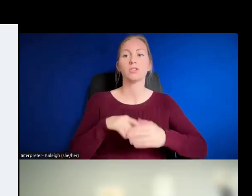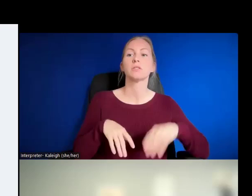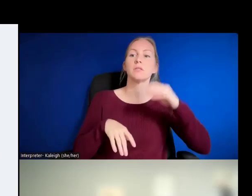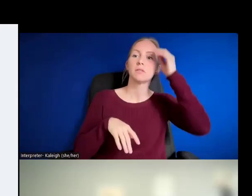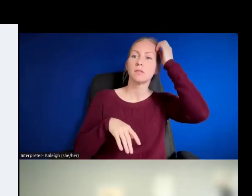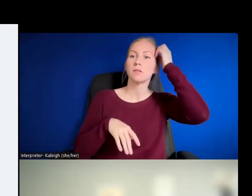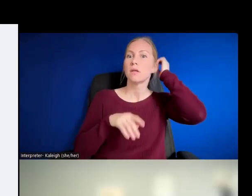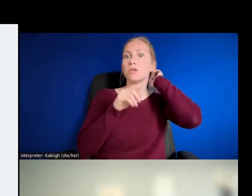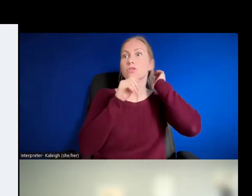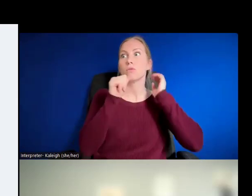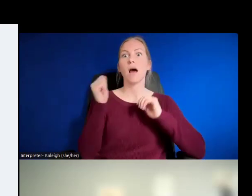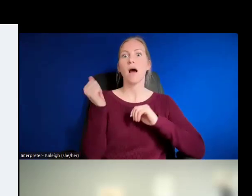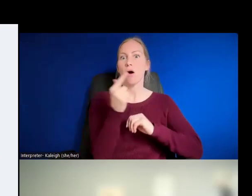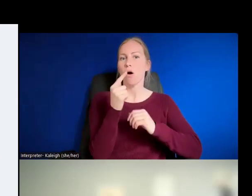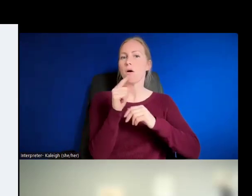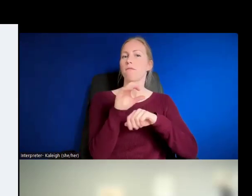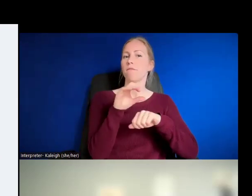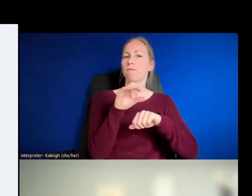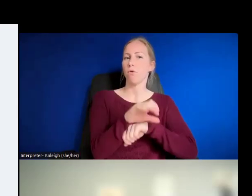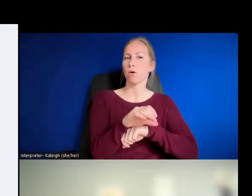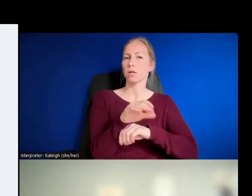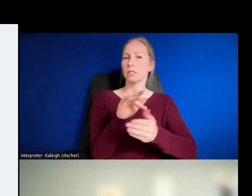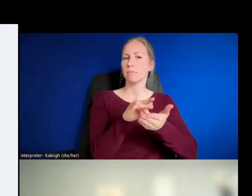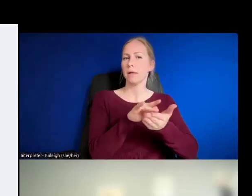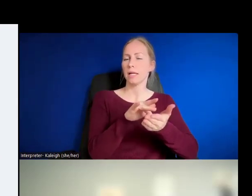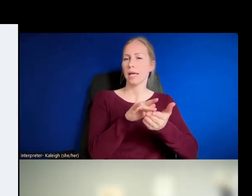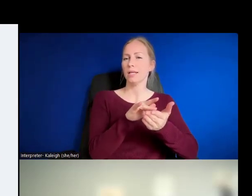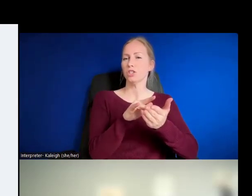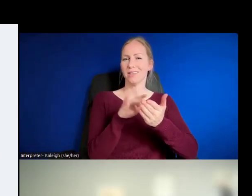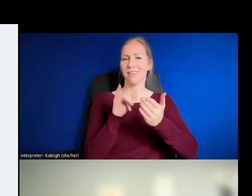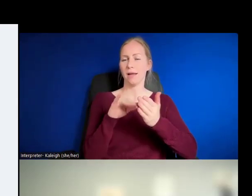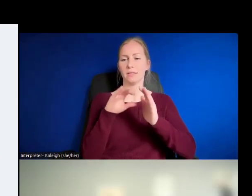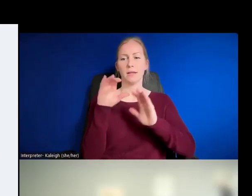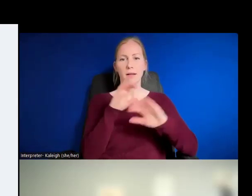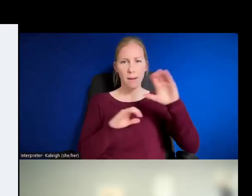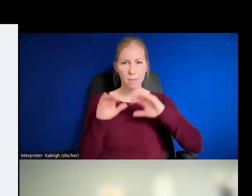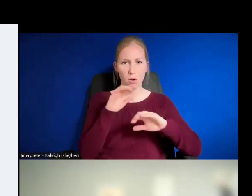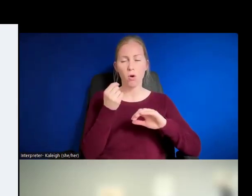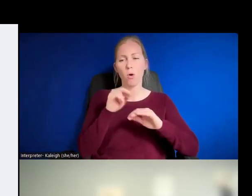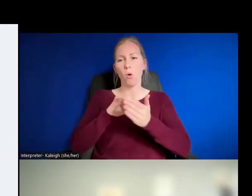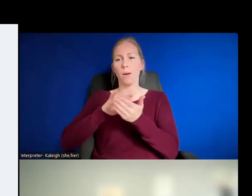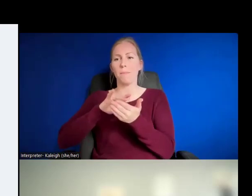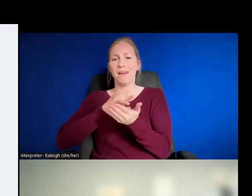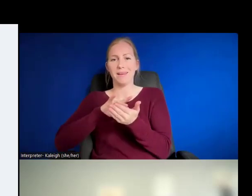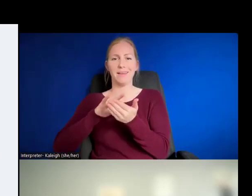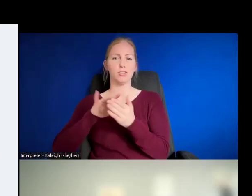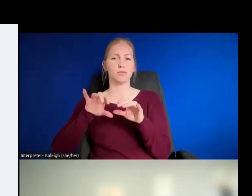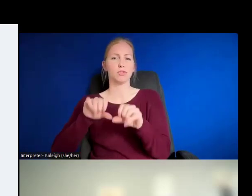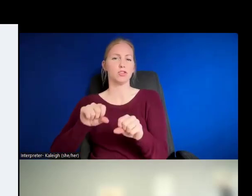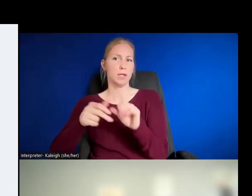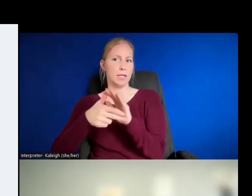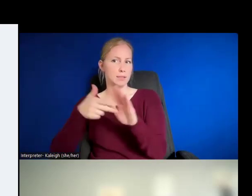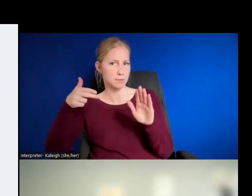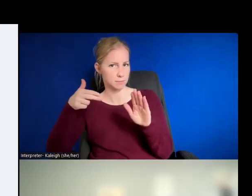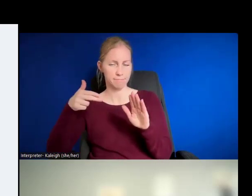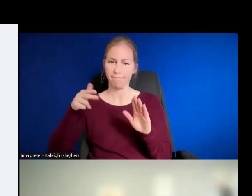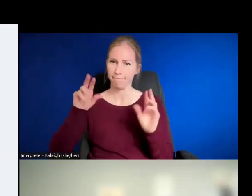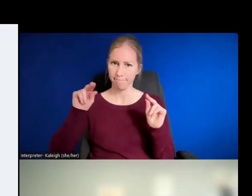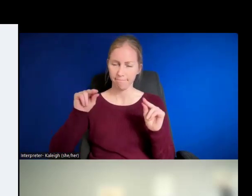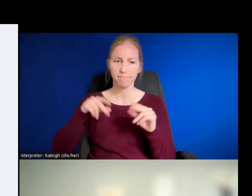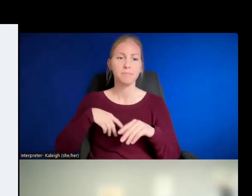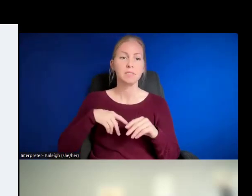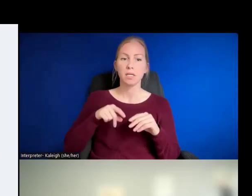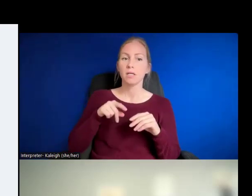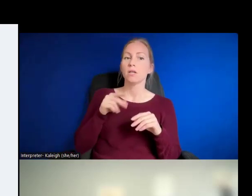forced medication is a chemical or medication restraint. There are three different